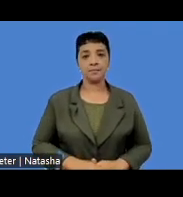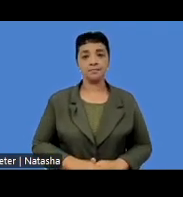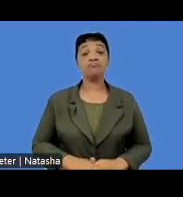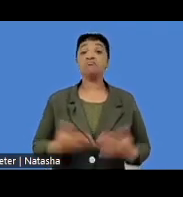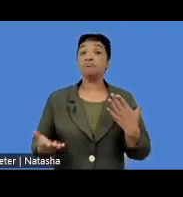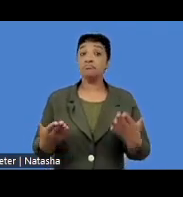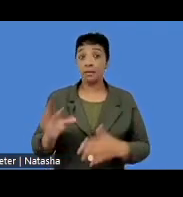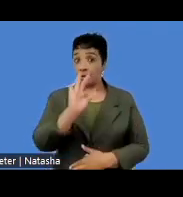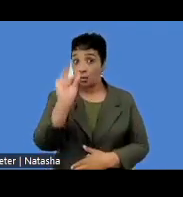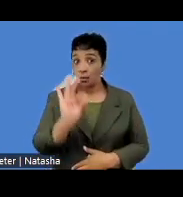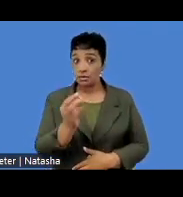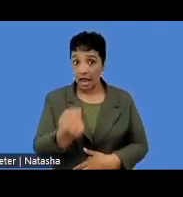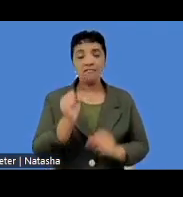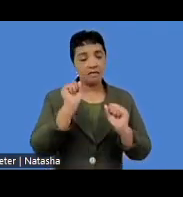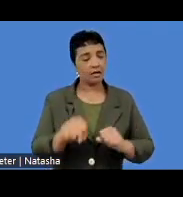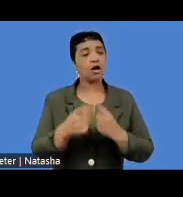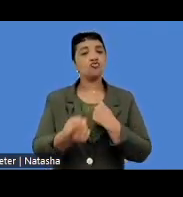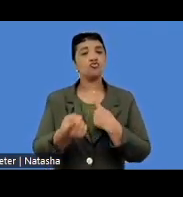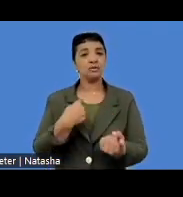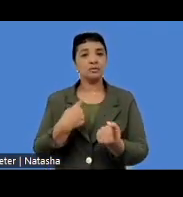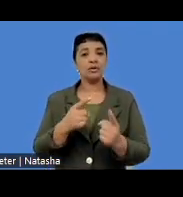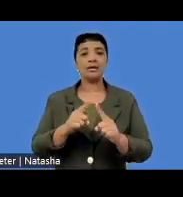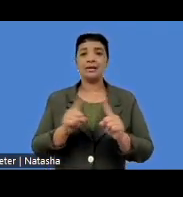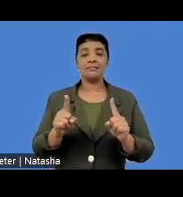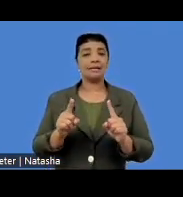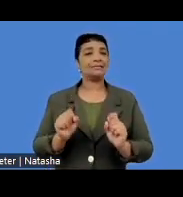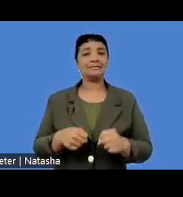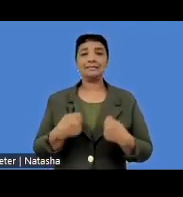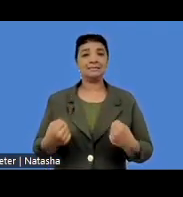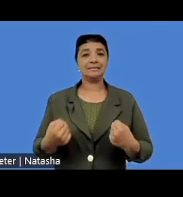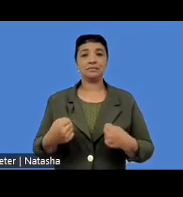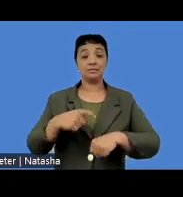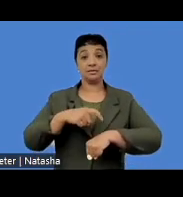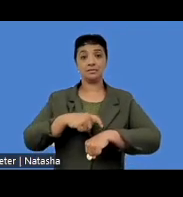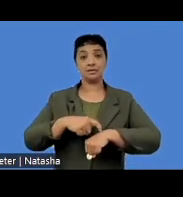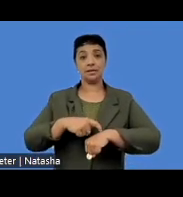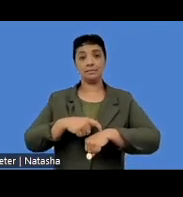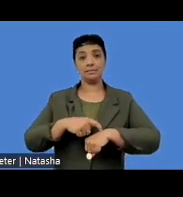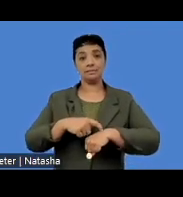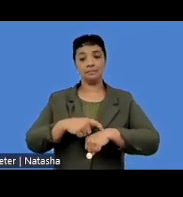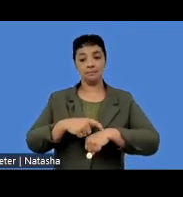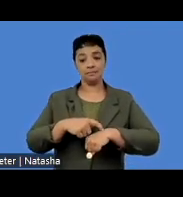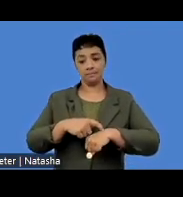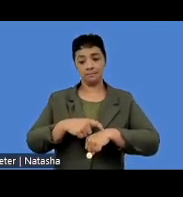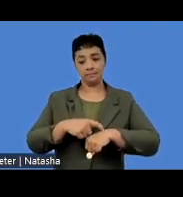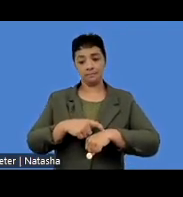your questions, but unfortunately I would not be able to be